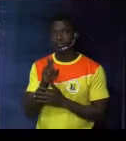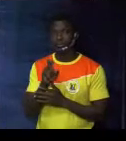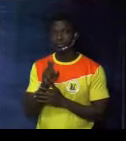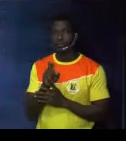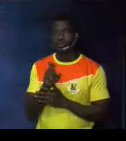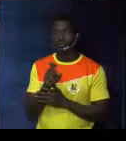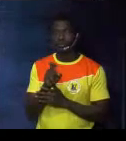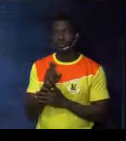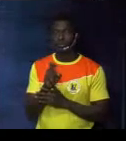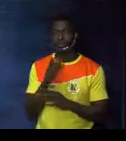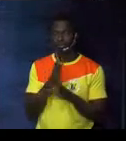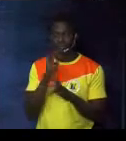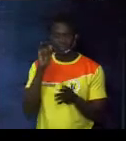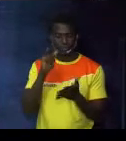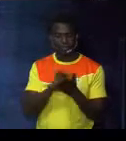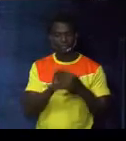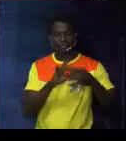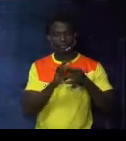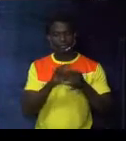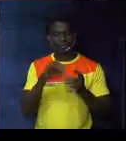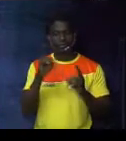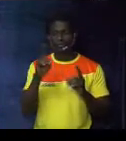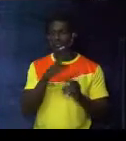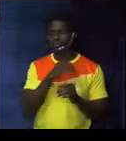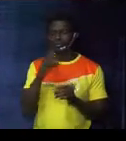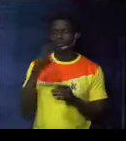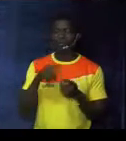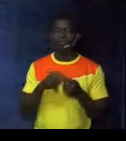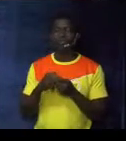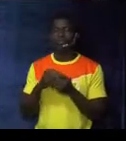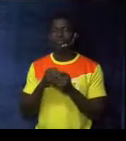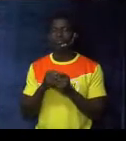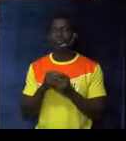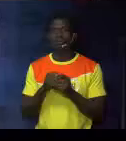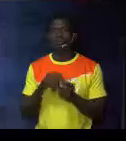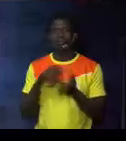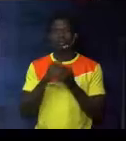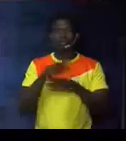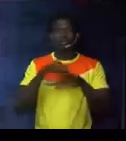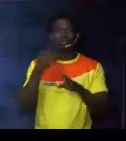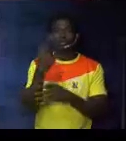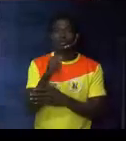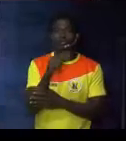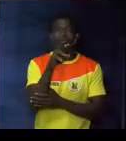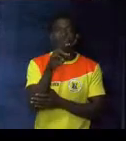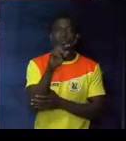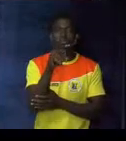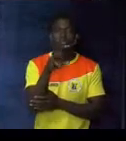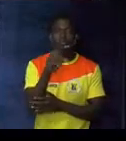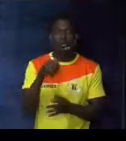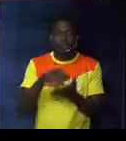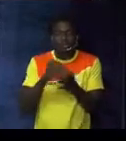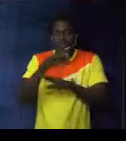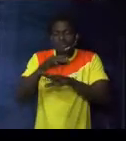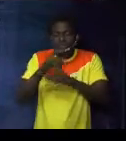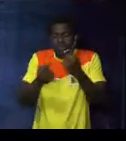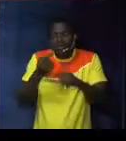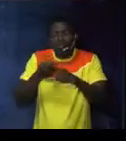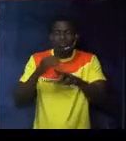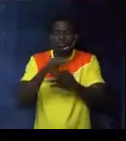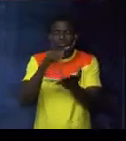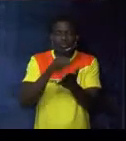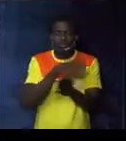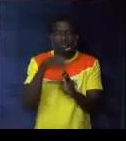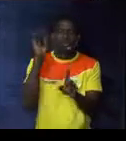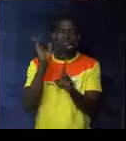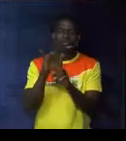Look for the line that connects D and X together. That should be easy for you, my friend. It is called the radius because it comes from the center